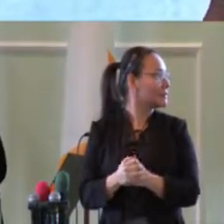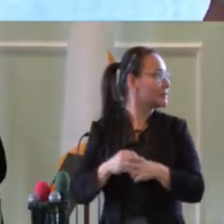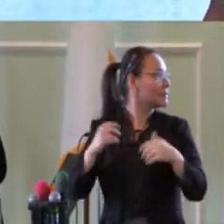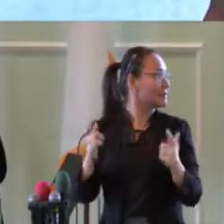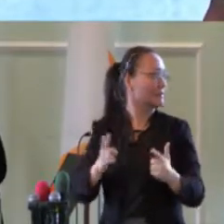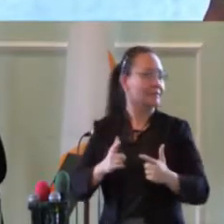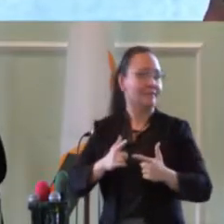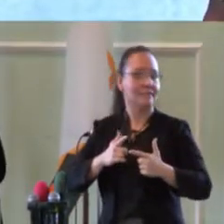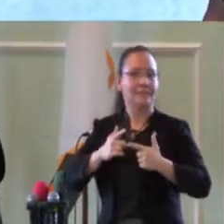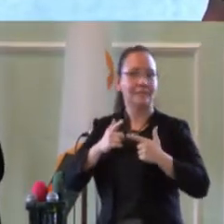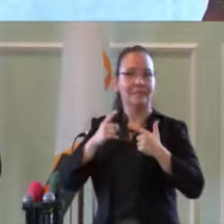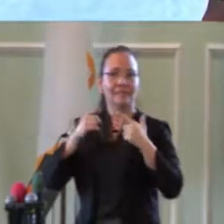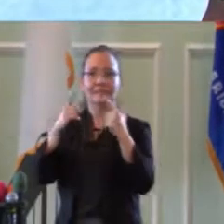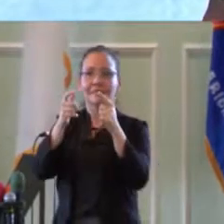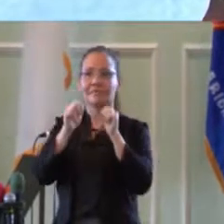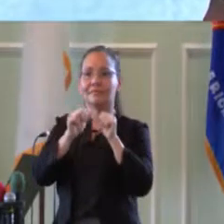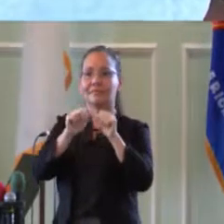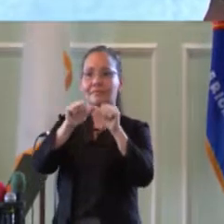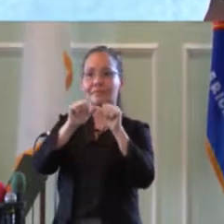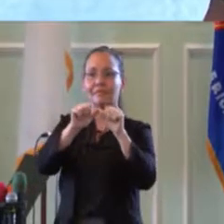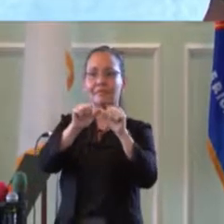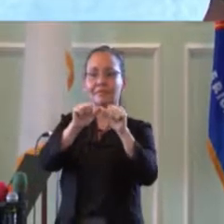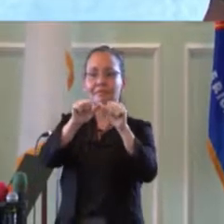Life carried me